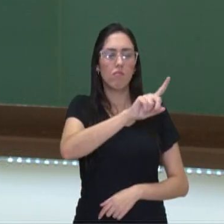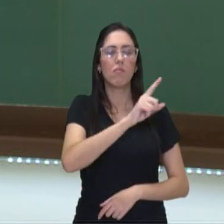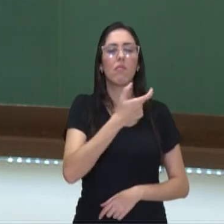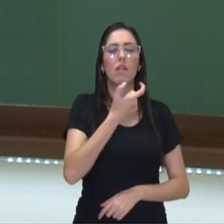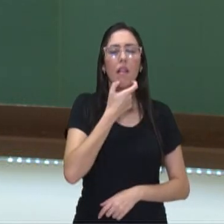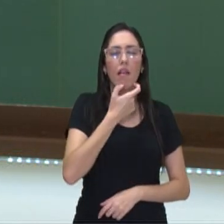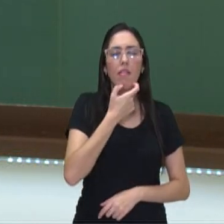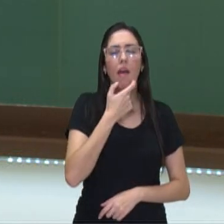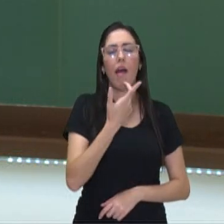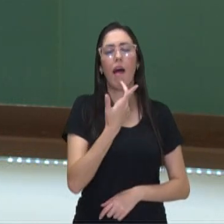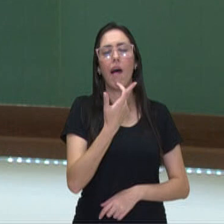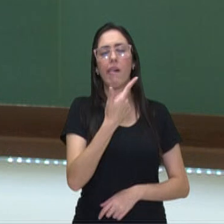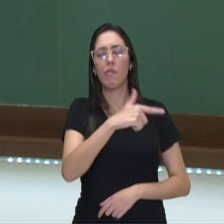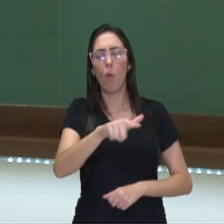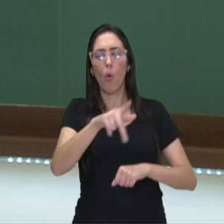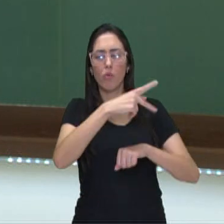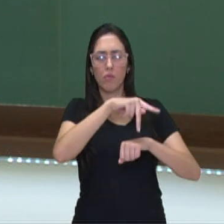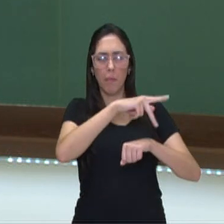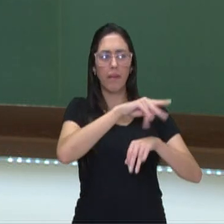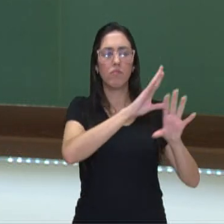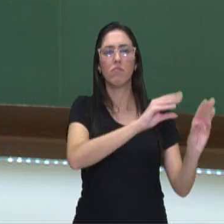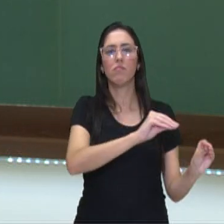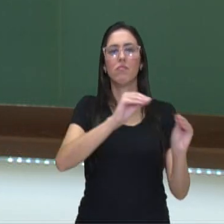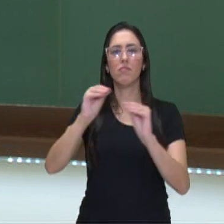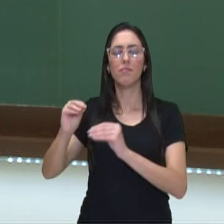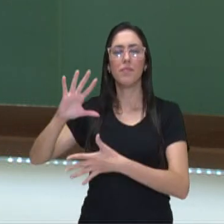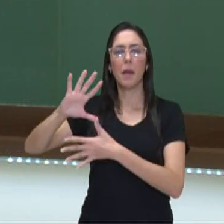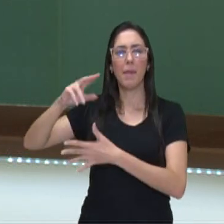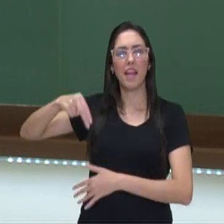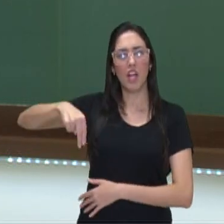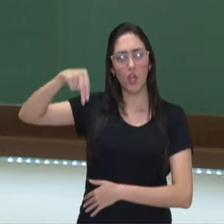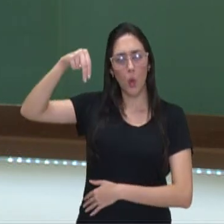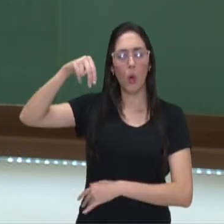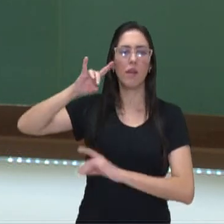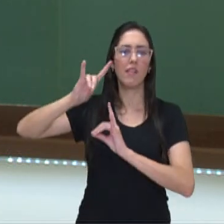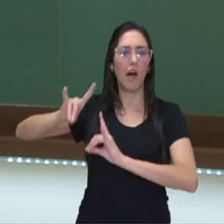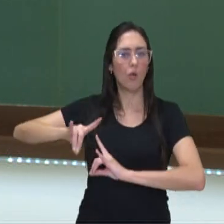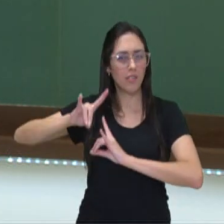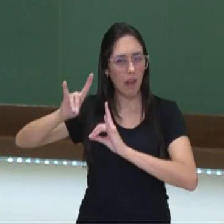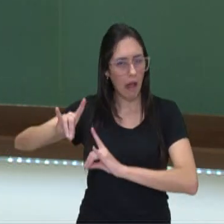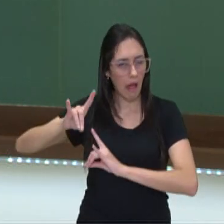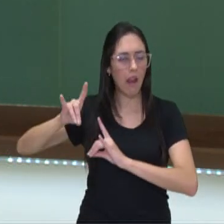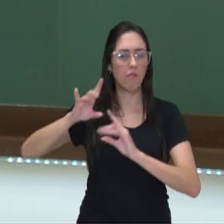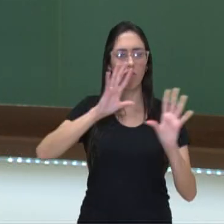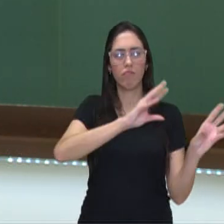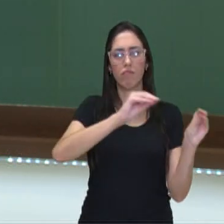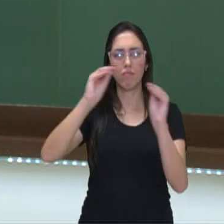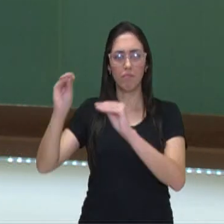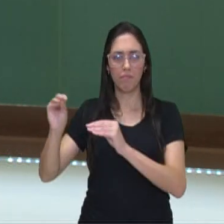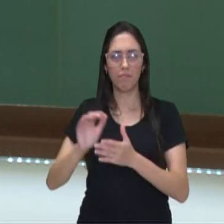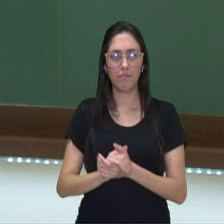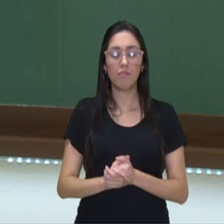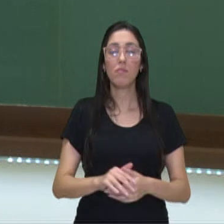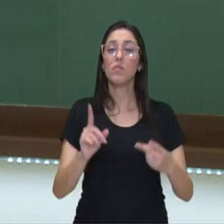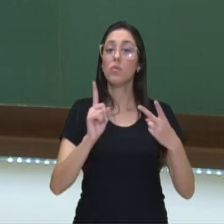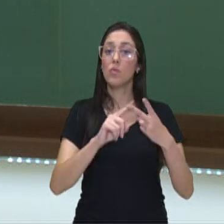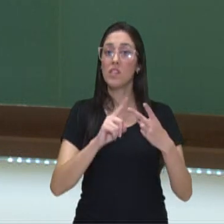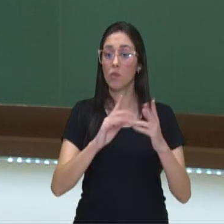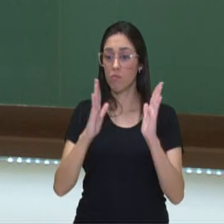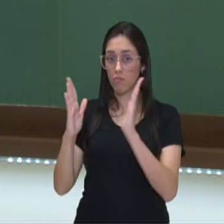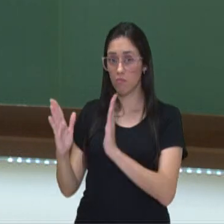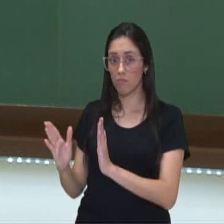da Irlanda e foram para a América do Norte, Austrália e Nova Zelândia. A segunda fase foi quando